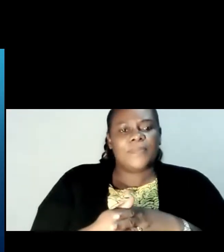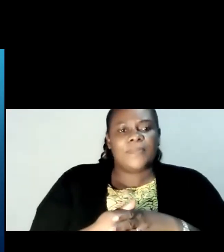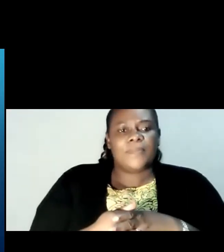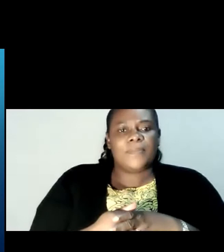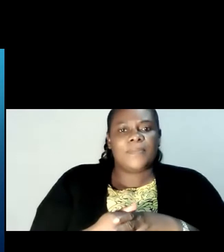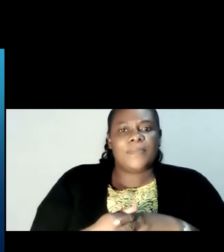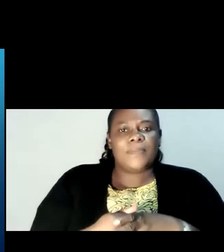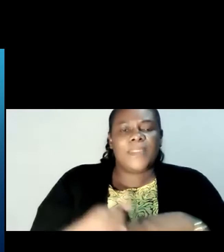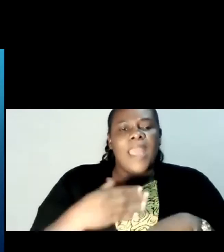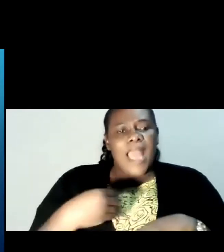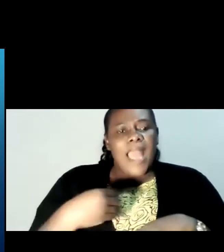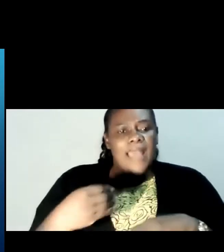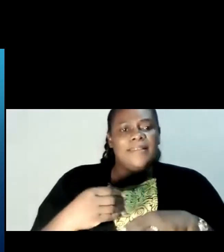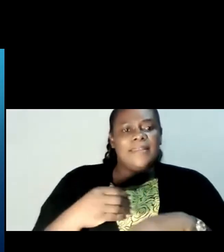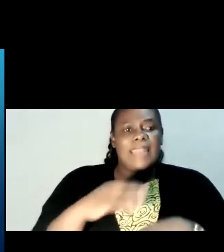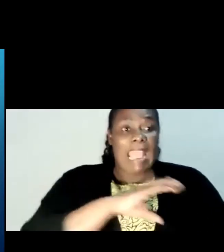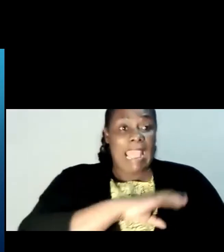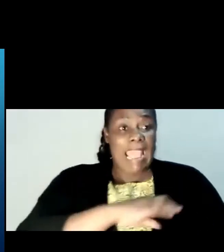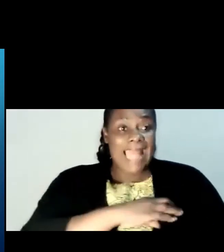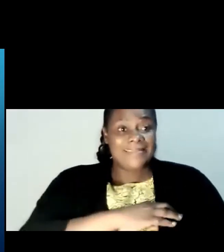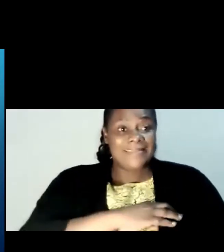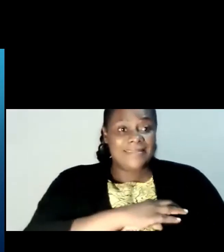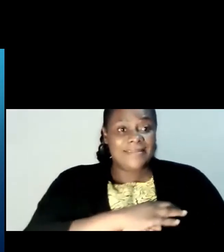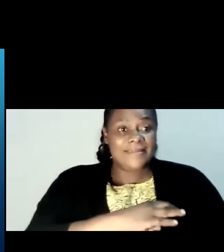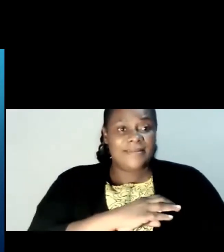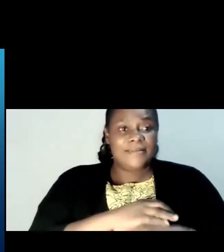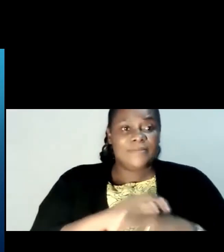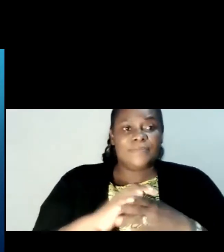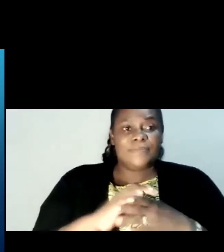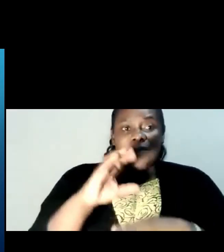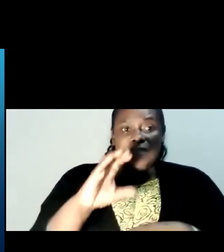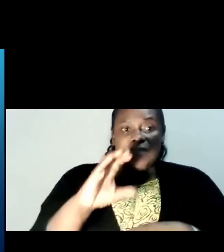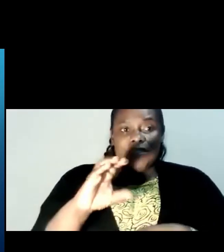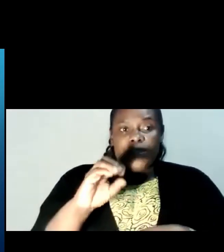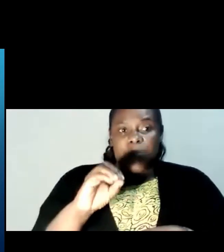cancer is one of them. Cancer of the stomach.